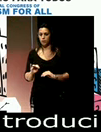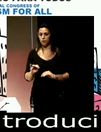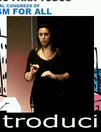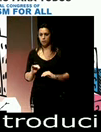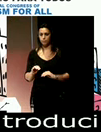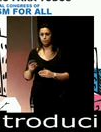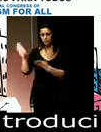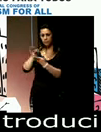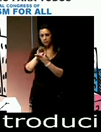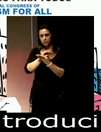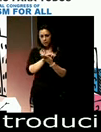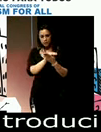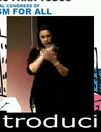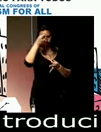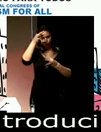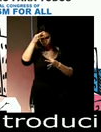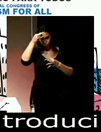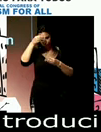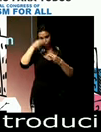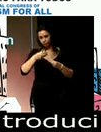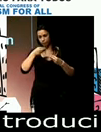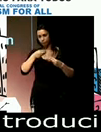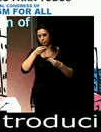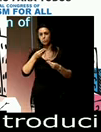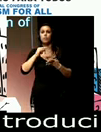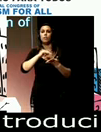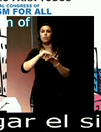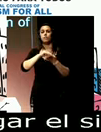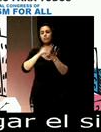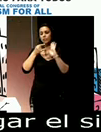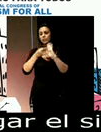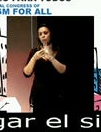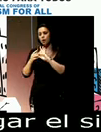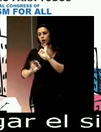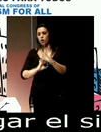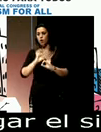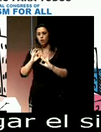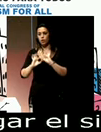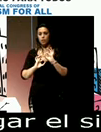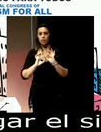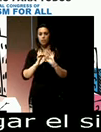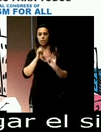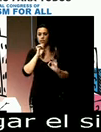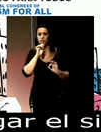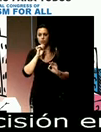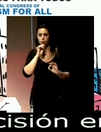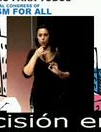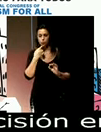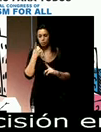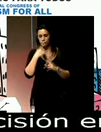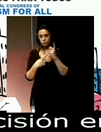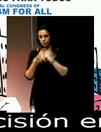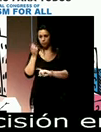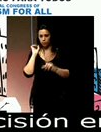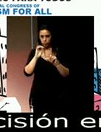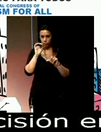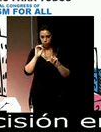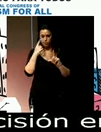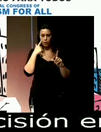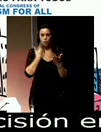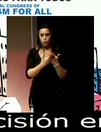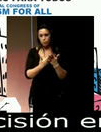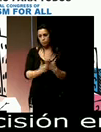is organized to always check the data entry and is congruence and compares